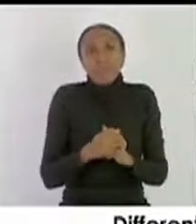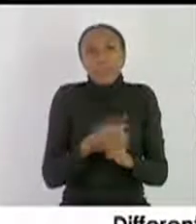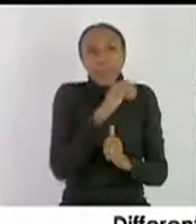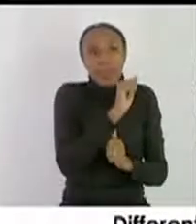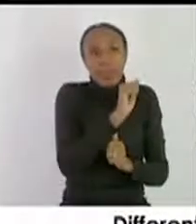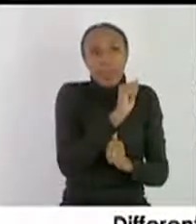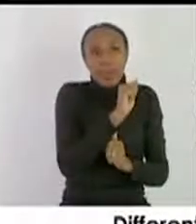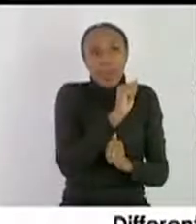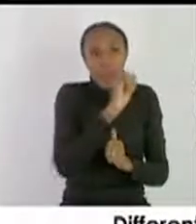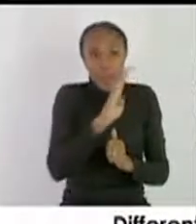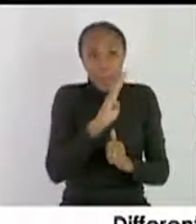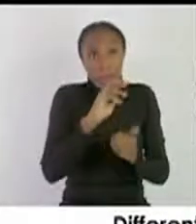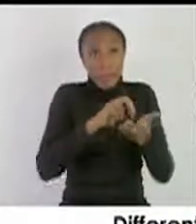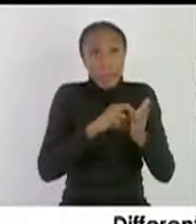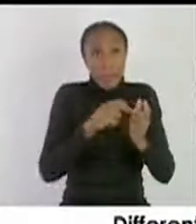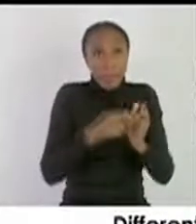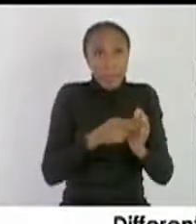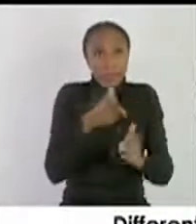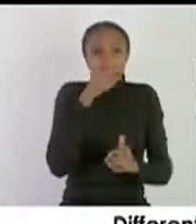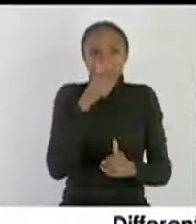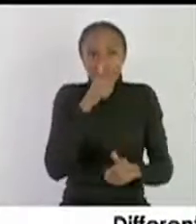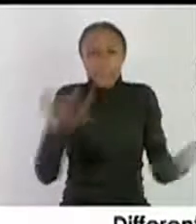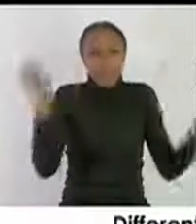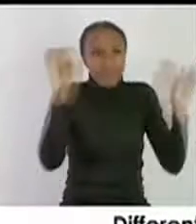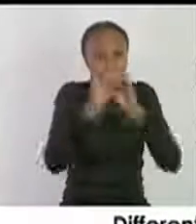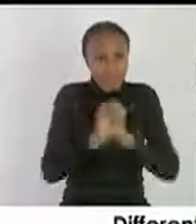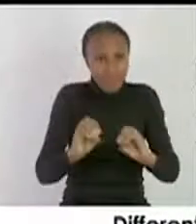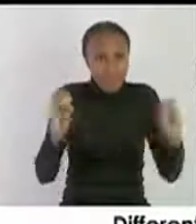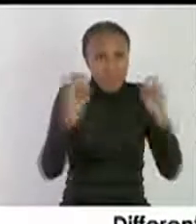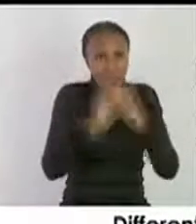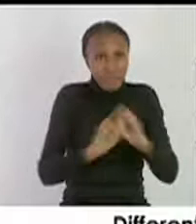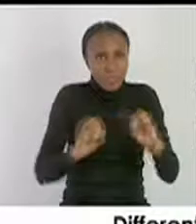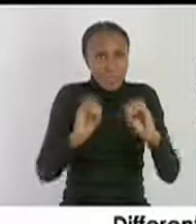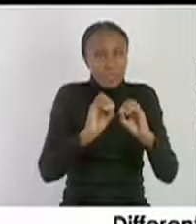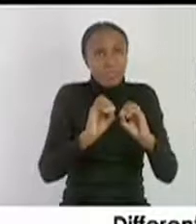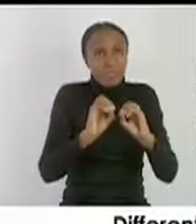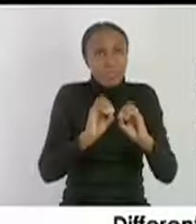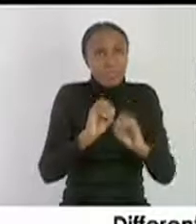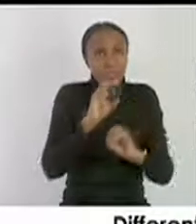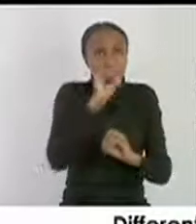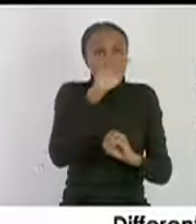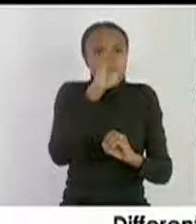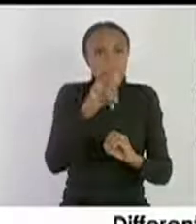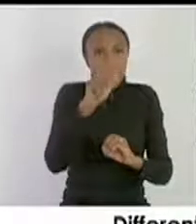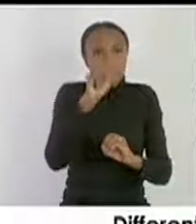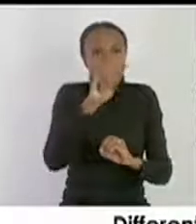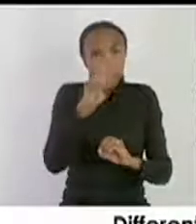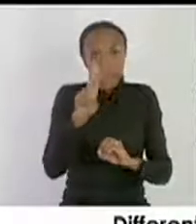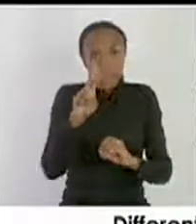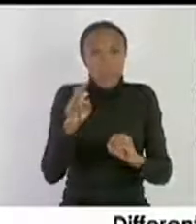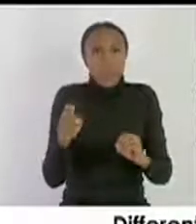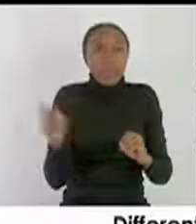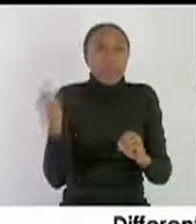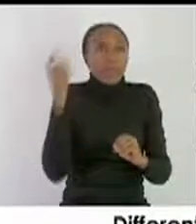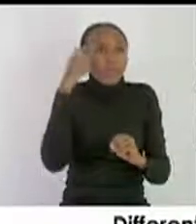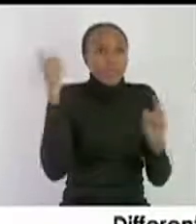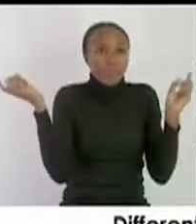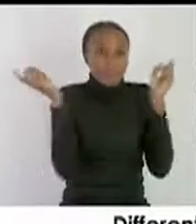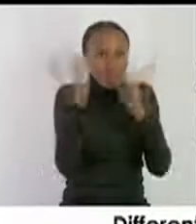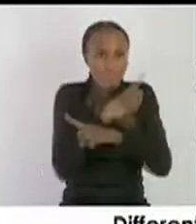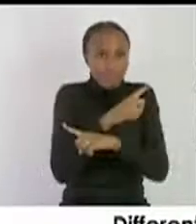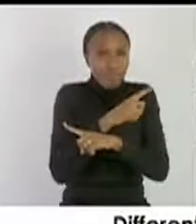Abstinence means saying no to sex. Myth and misinterpretation of the